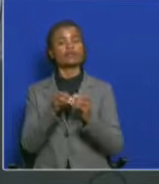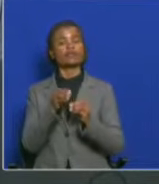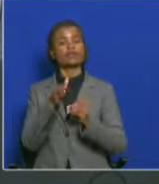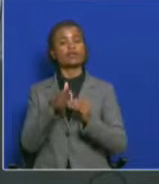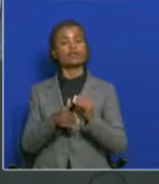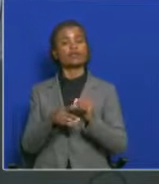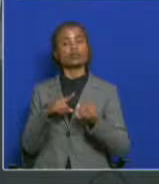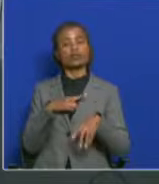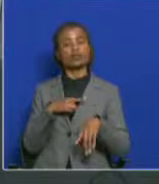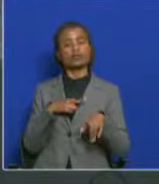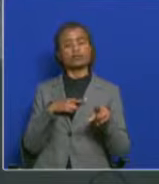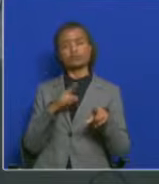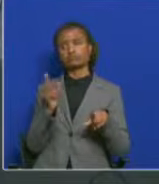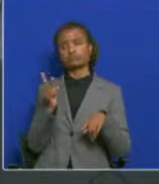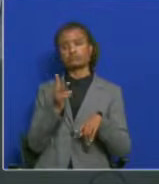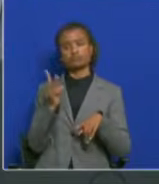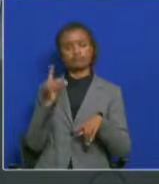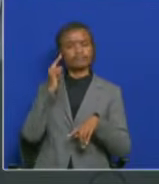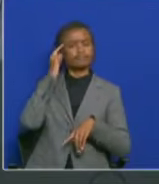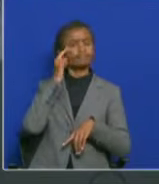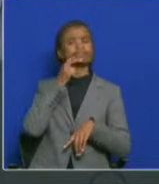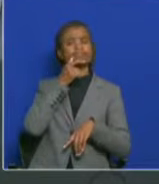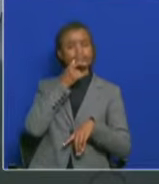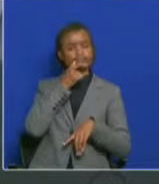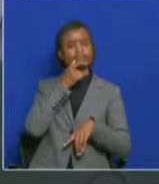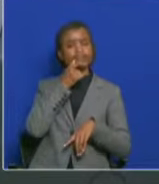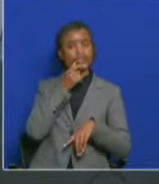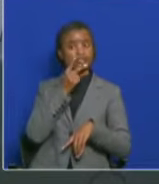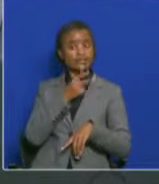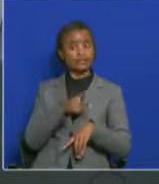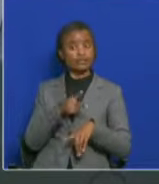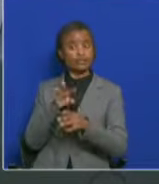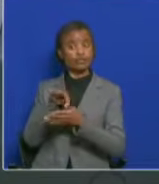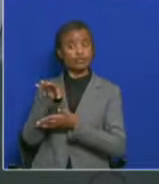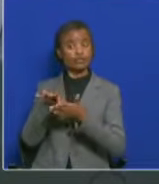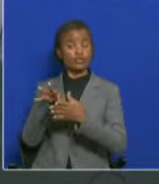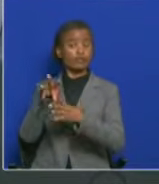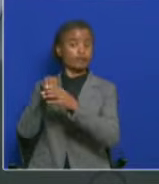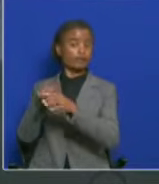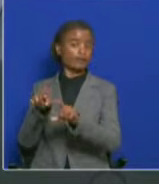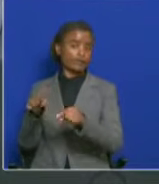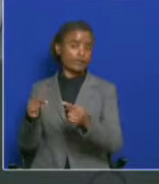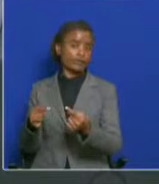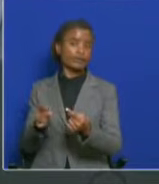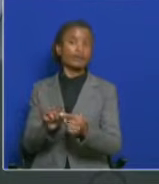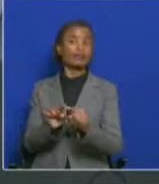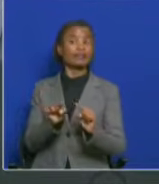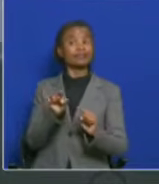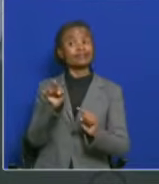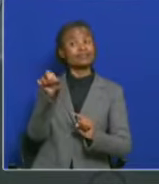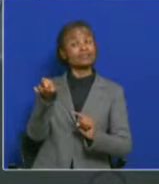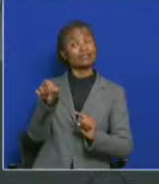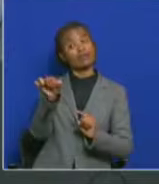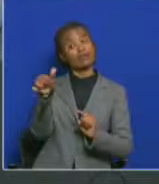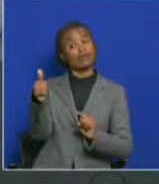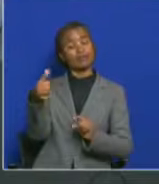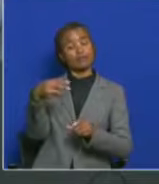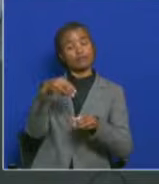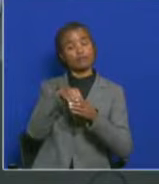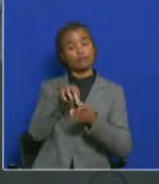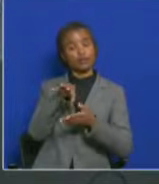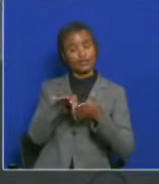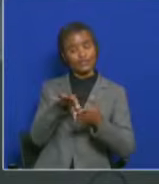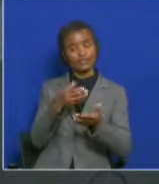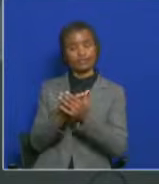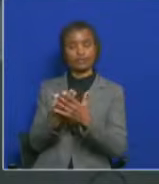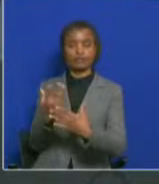of this contract, so the only way to get in is that somebody who is part of this contract, they must then, I don't know what